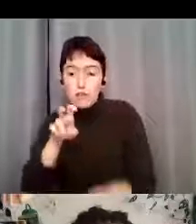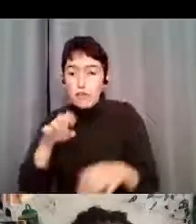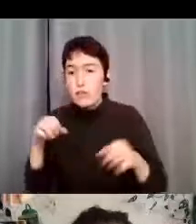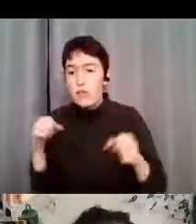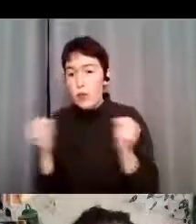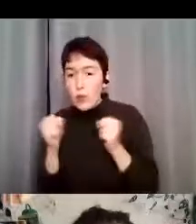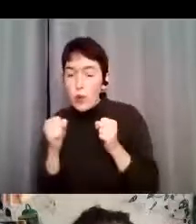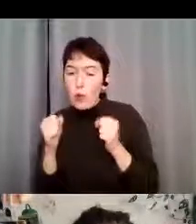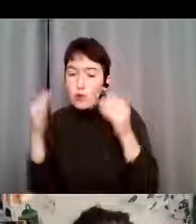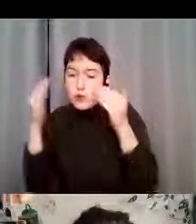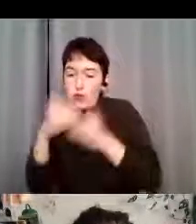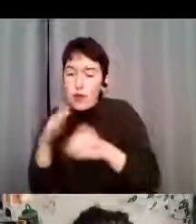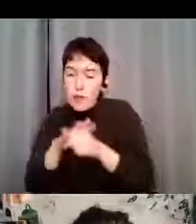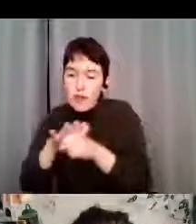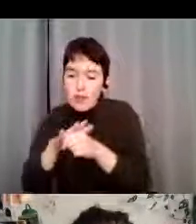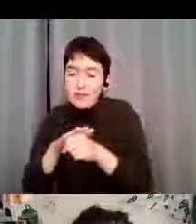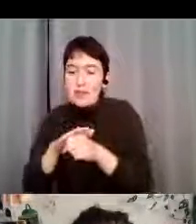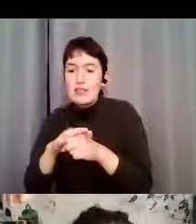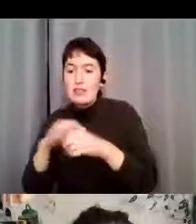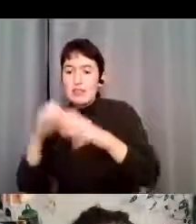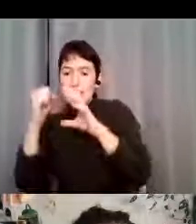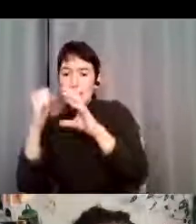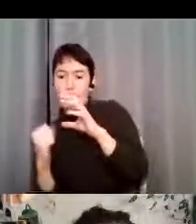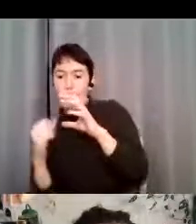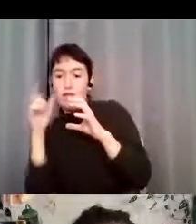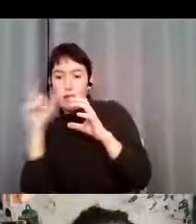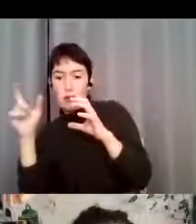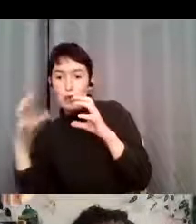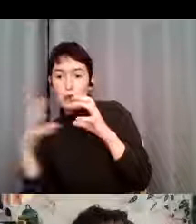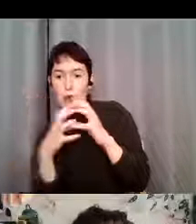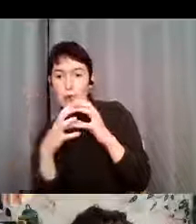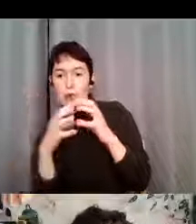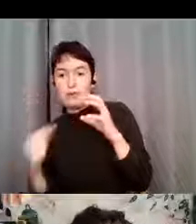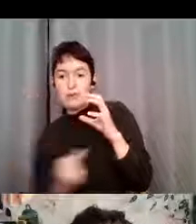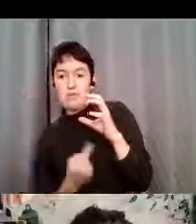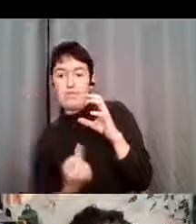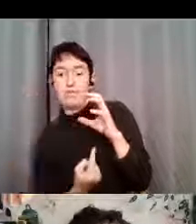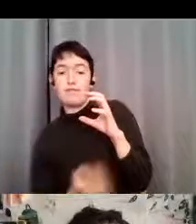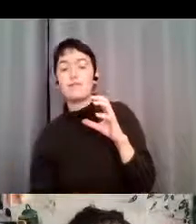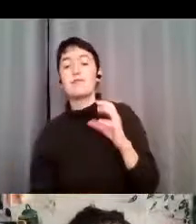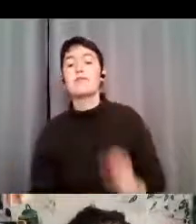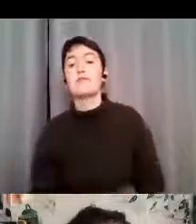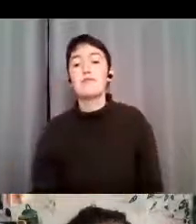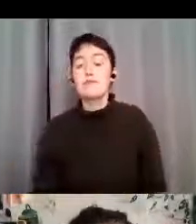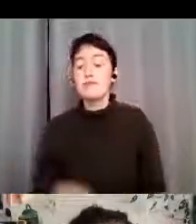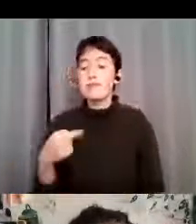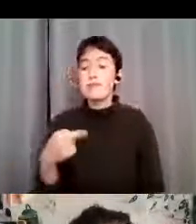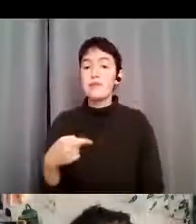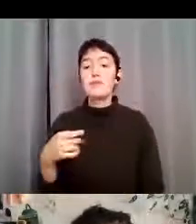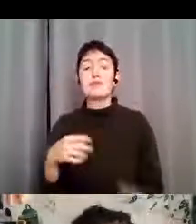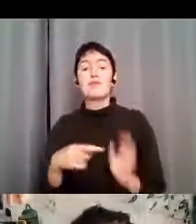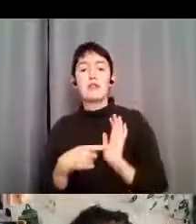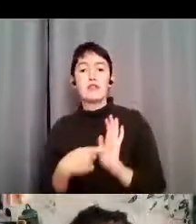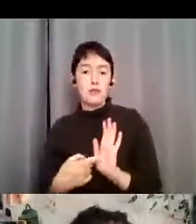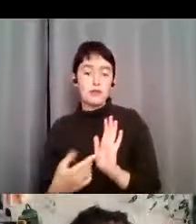moon to try and tell us more about what water on the moon looks like when you see it up